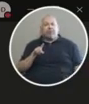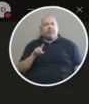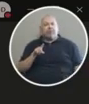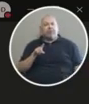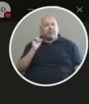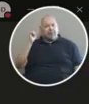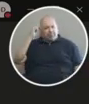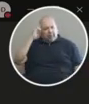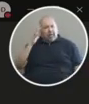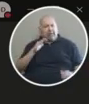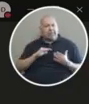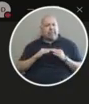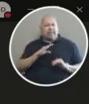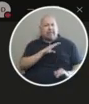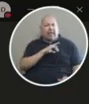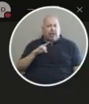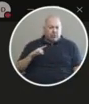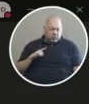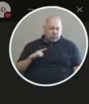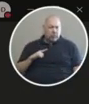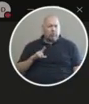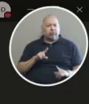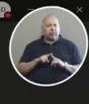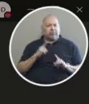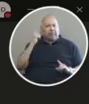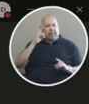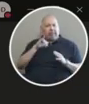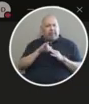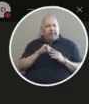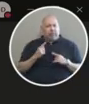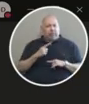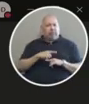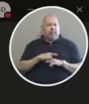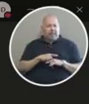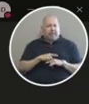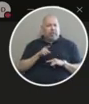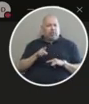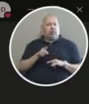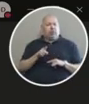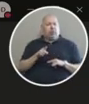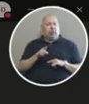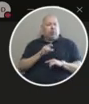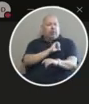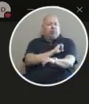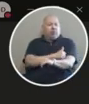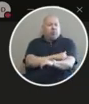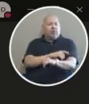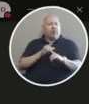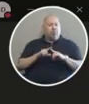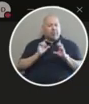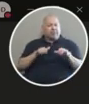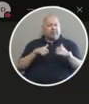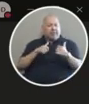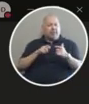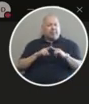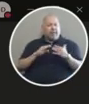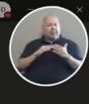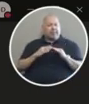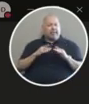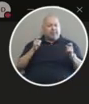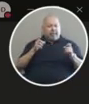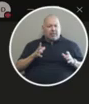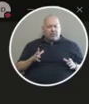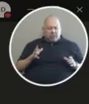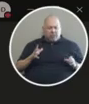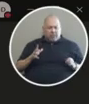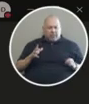the mayor and city council to consider that today your authority was challenged by the city